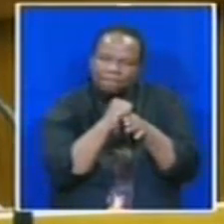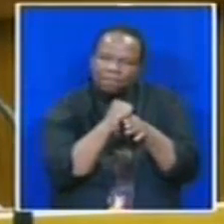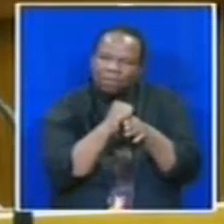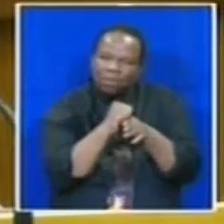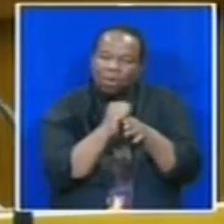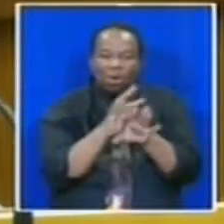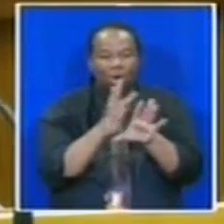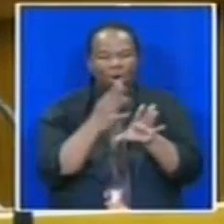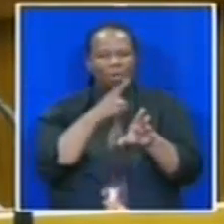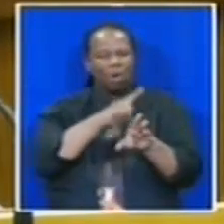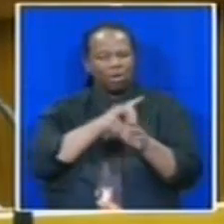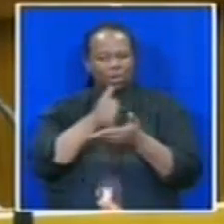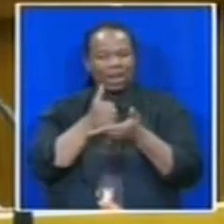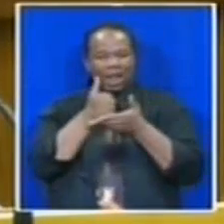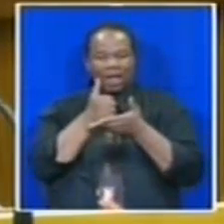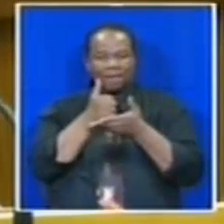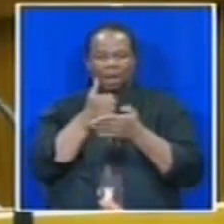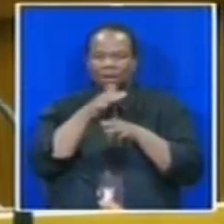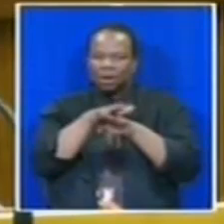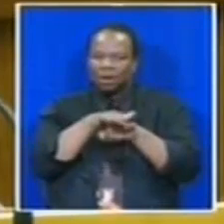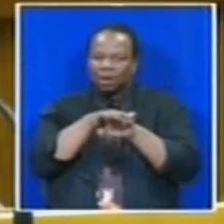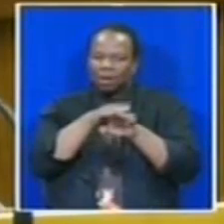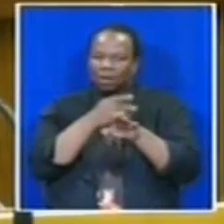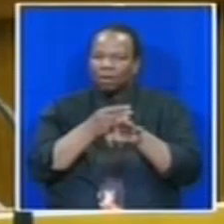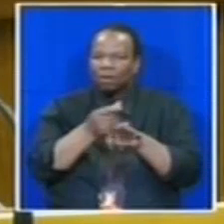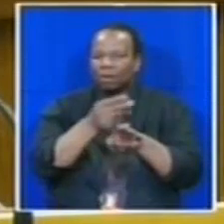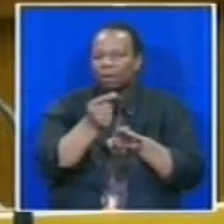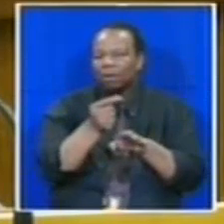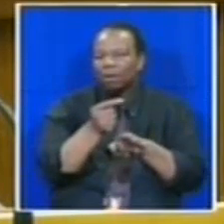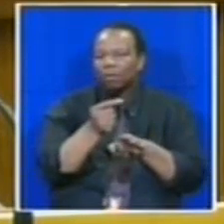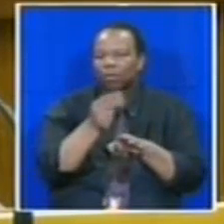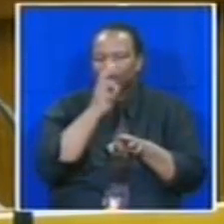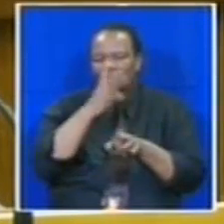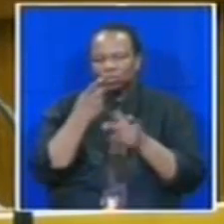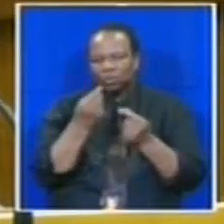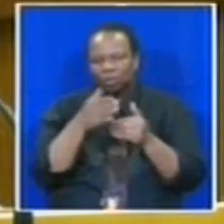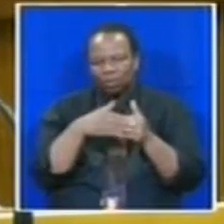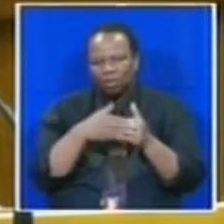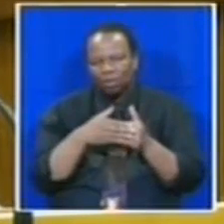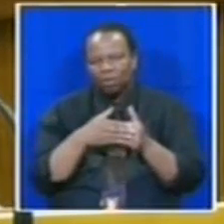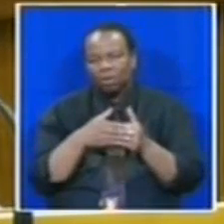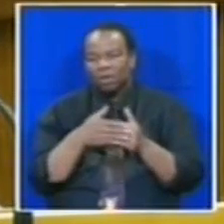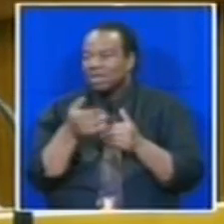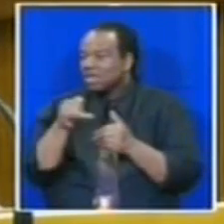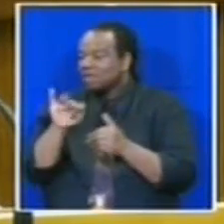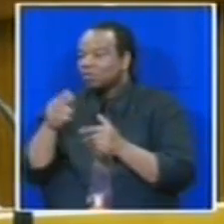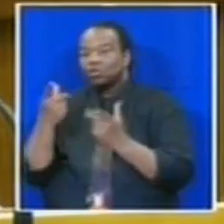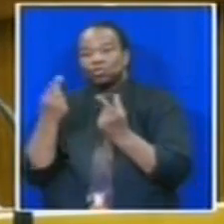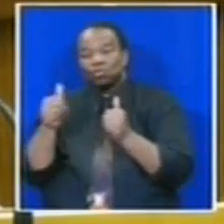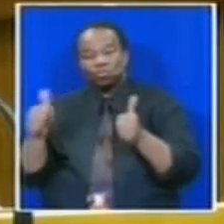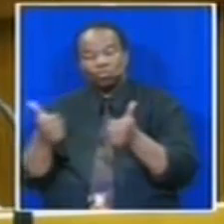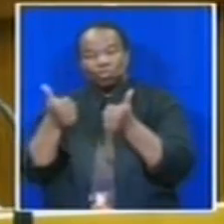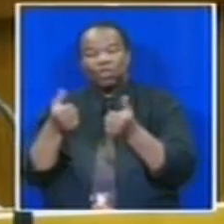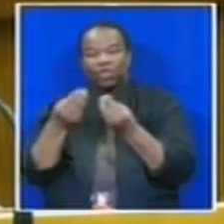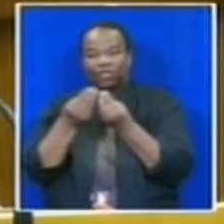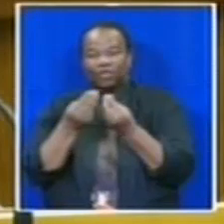reverse slow growth and poverty has to be intensified. If we do the right things, we will achieve a